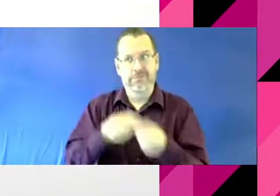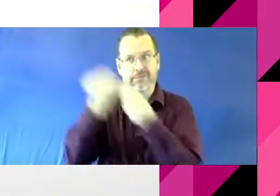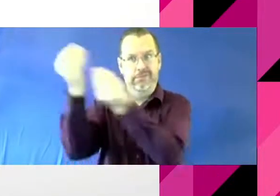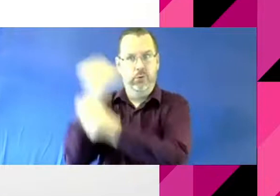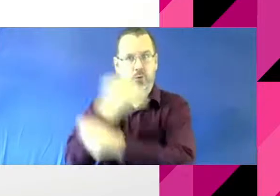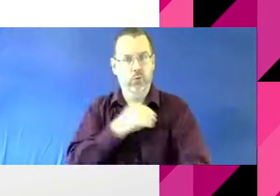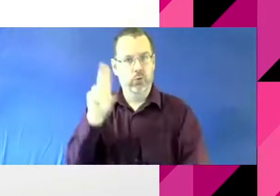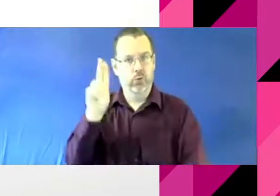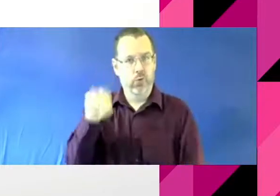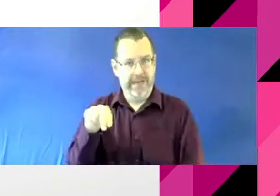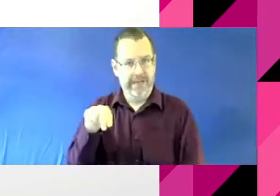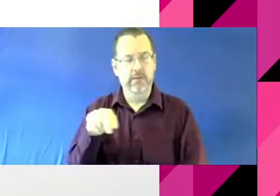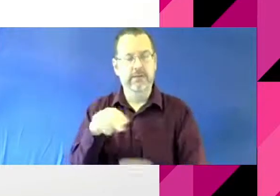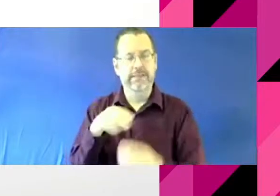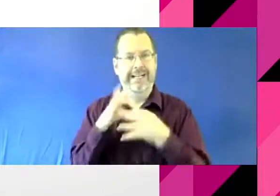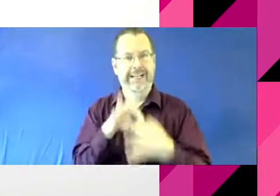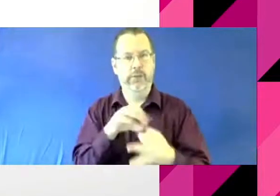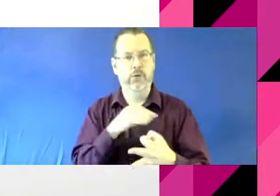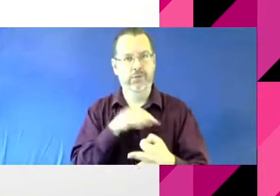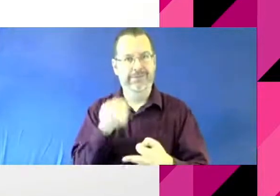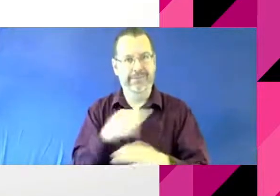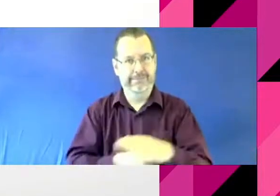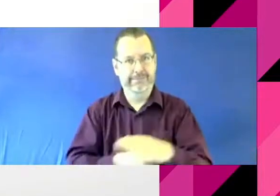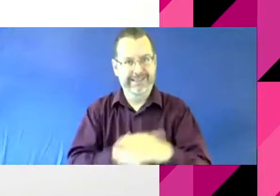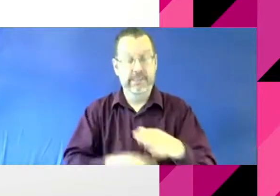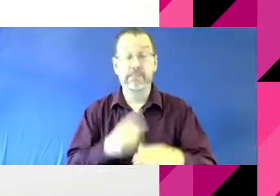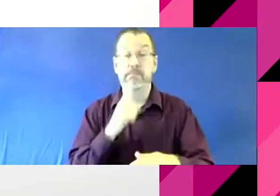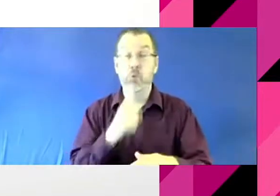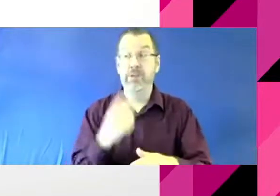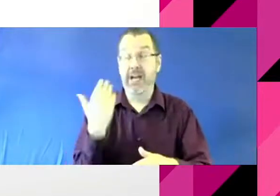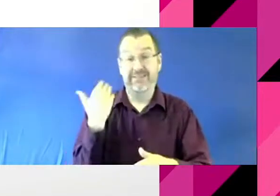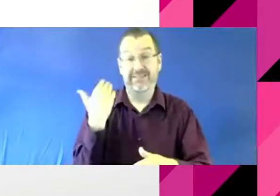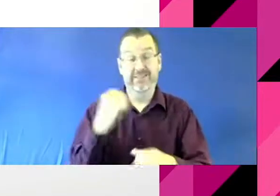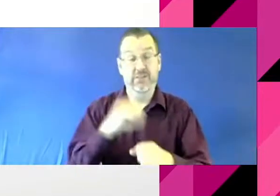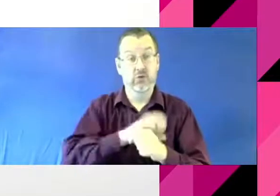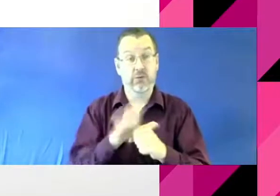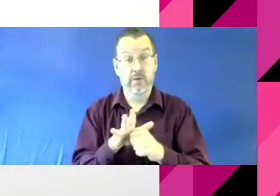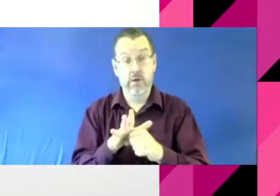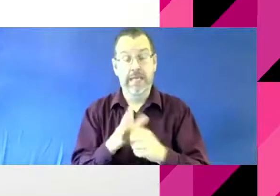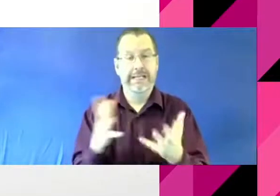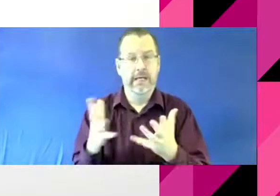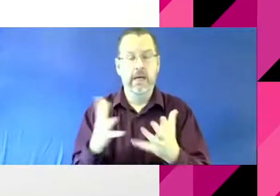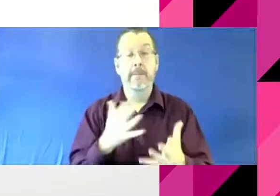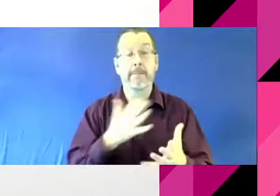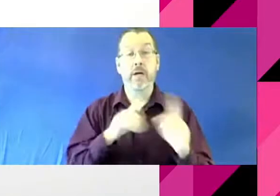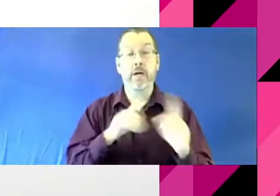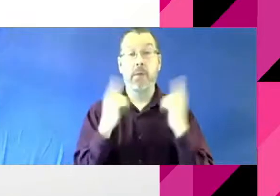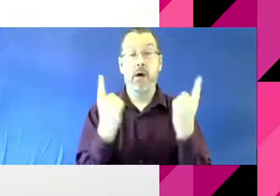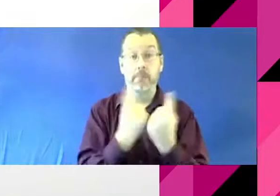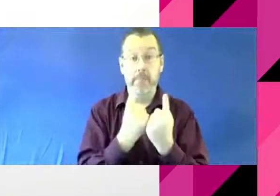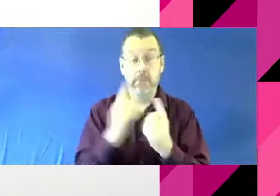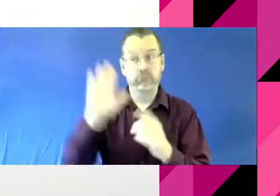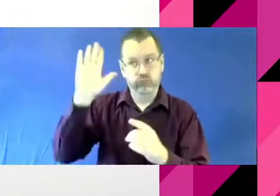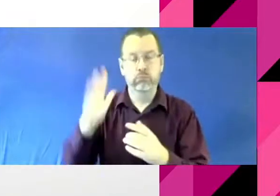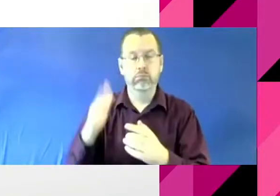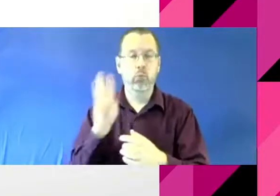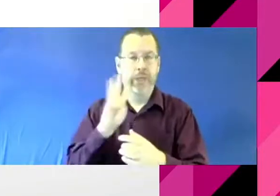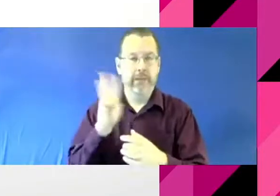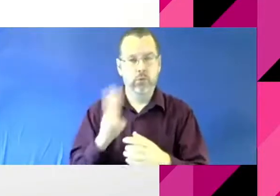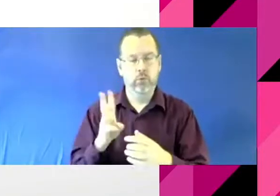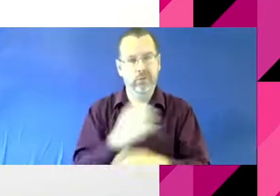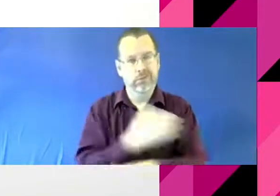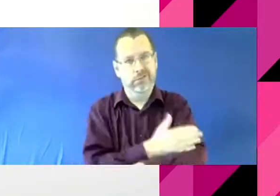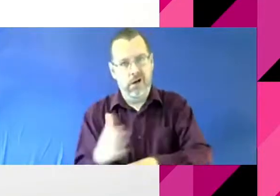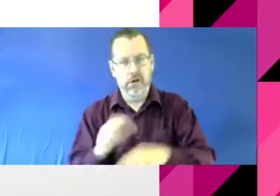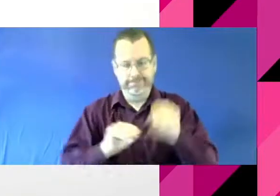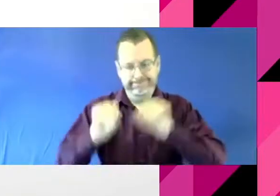of issues arising out of COVID-19, my department has taken a lead role in drafting the report over the past few months, and